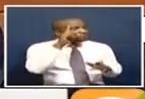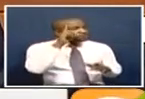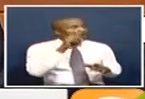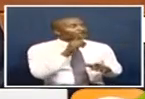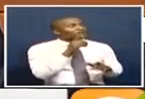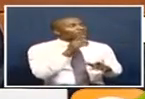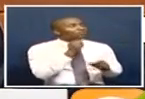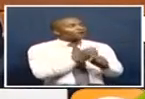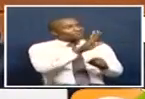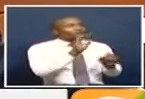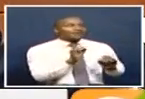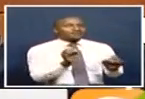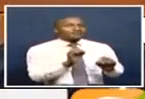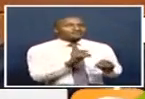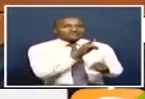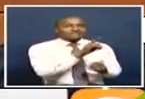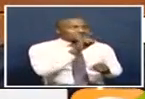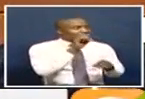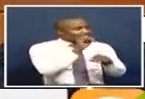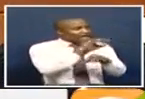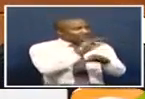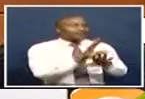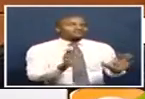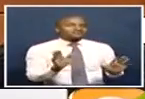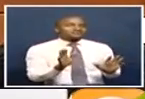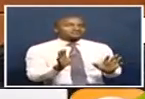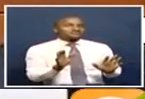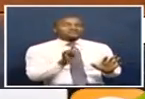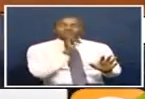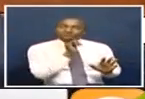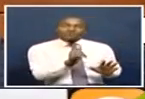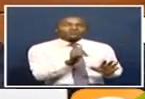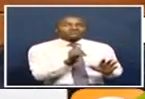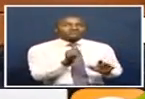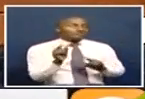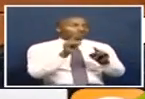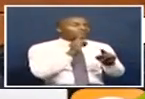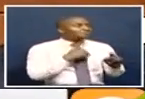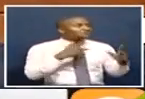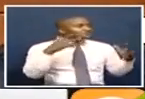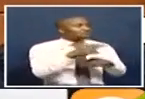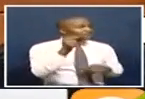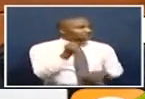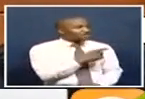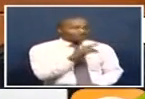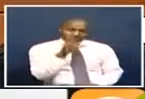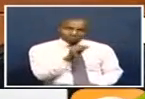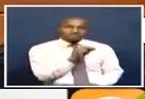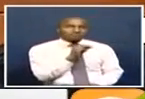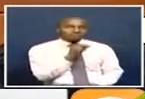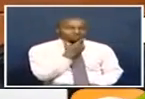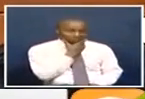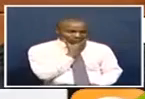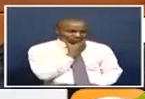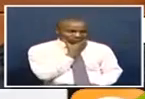domain. She's supposed to advise. She's not supposed to come out and say, I'm slashing these wages, I'm doing this. You